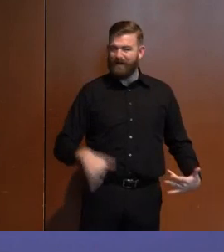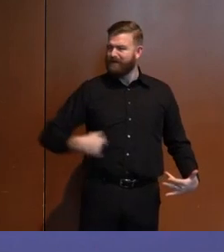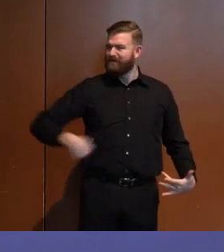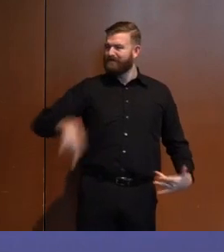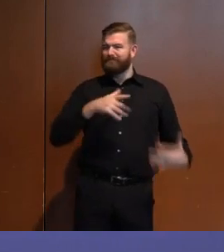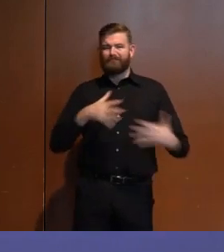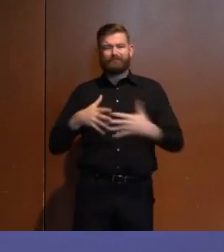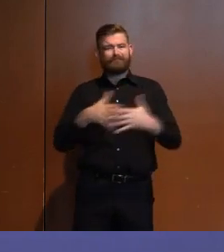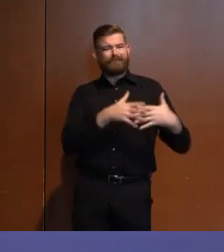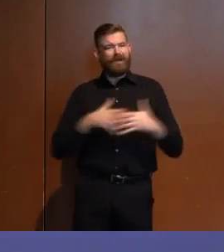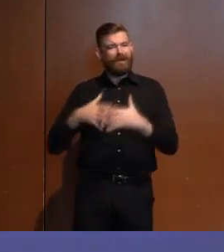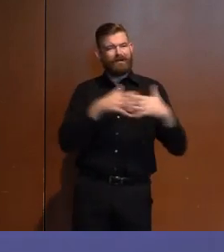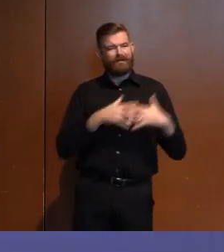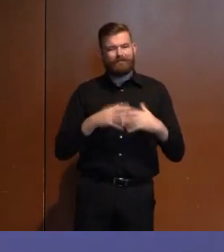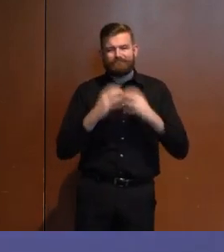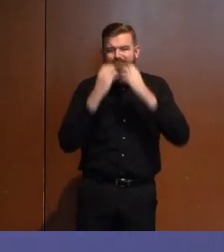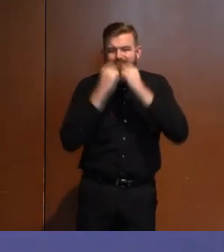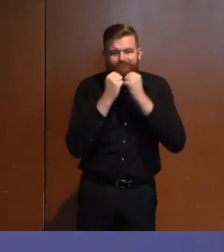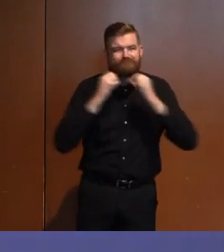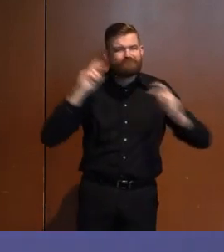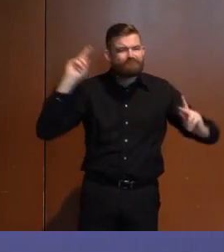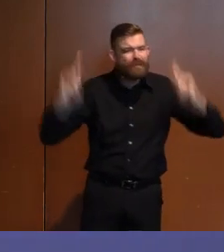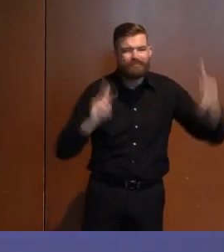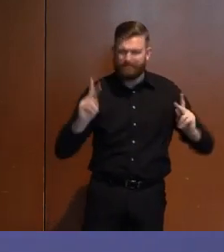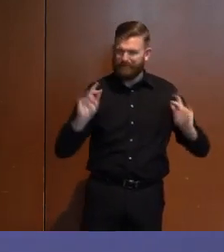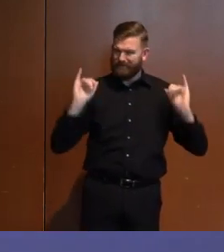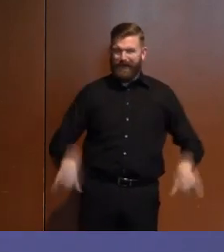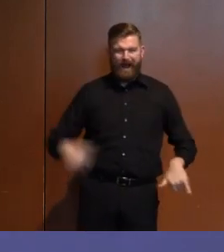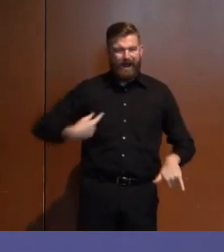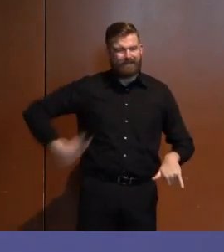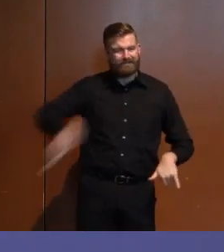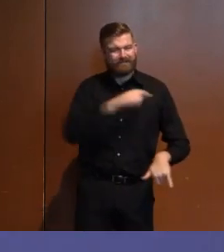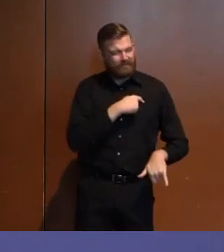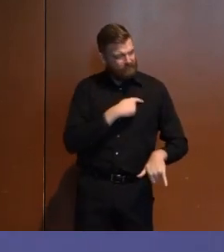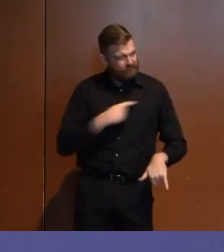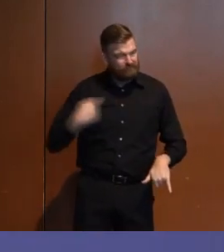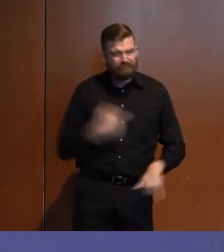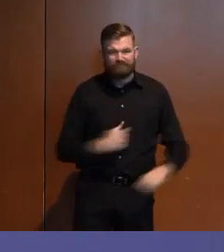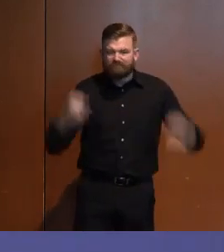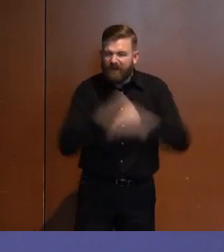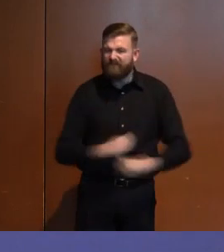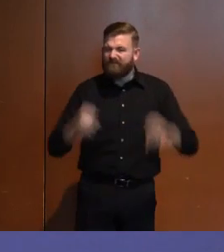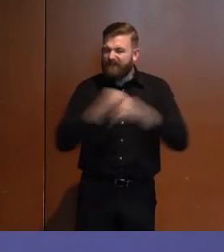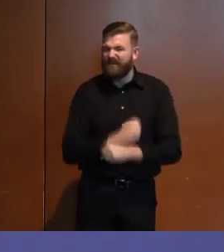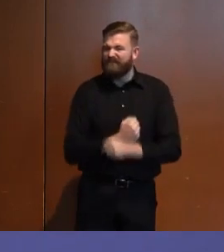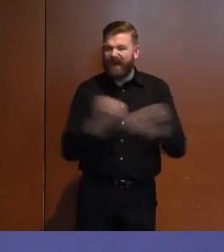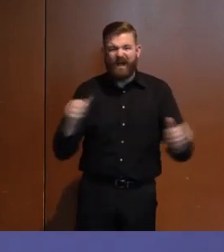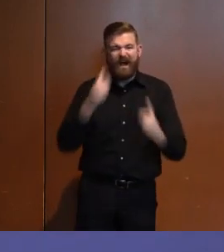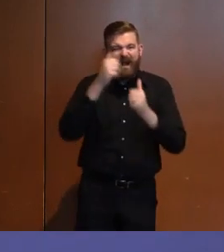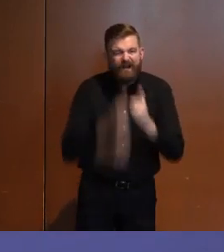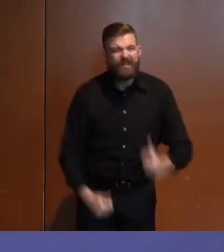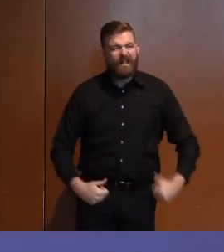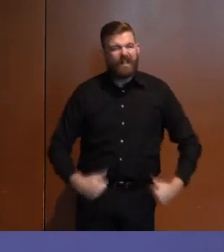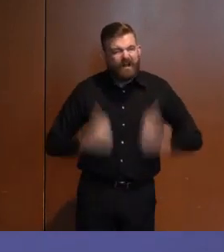fight to save every single life, and there is no cost too high associated with